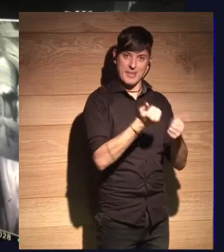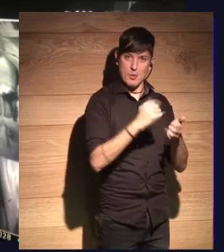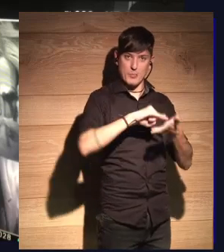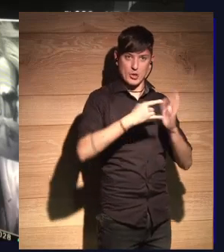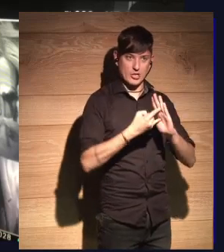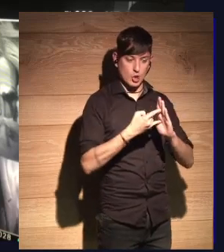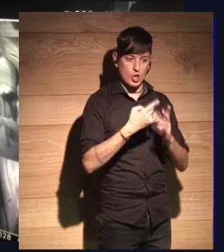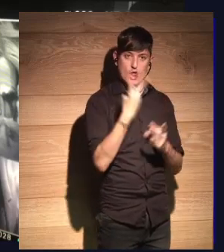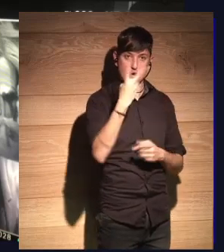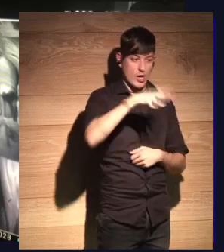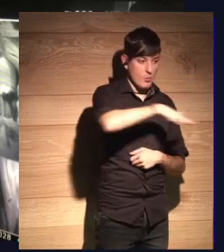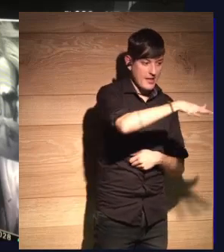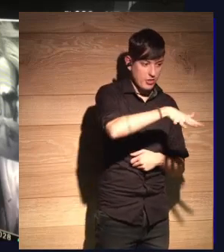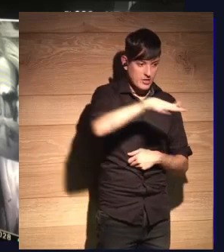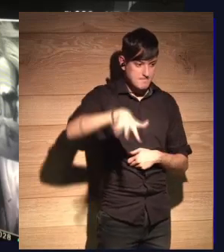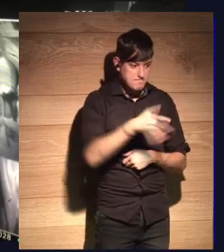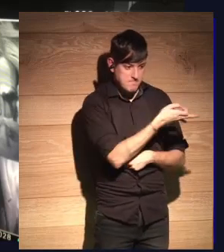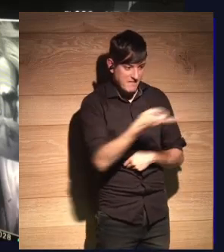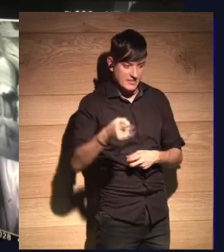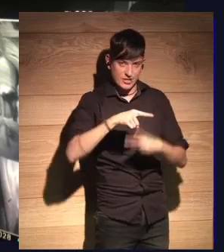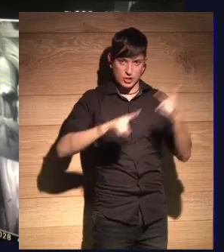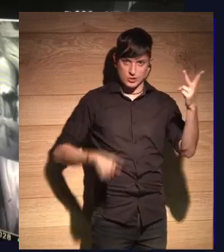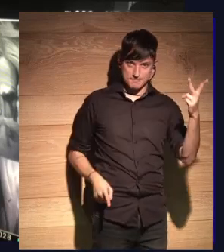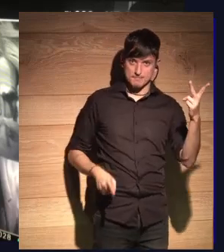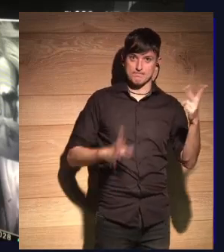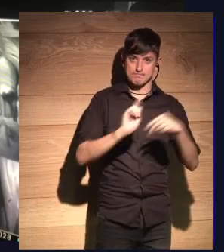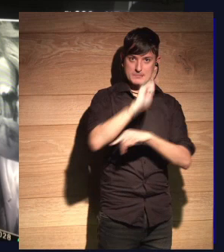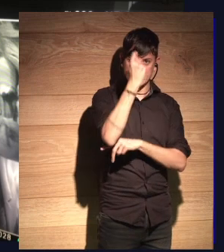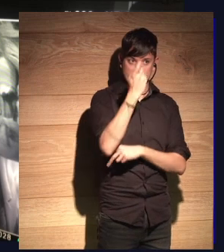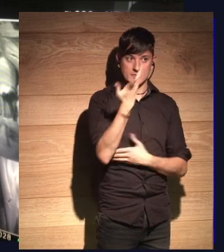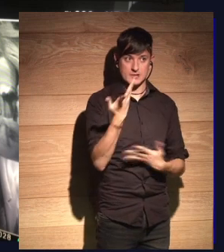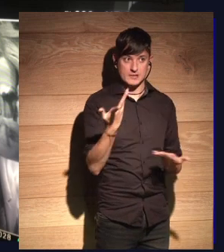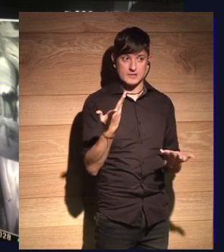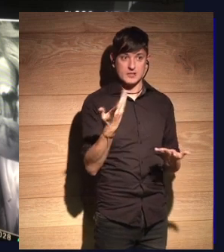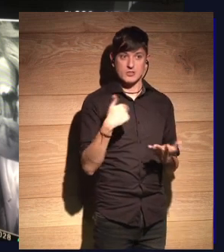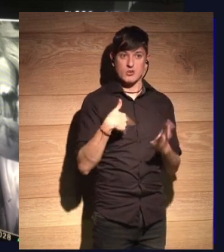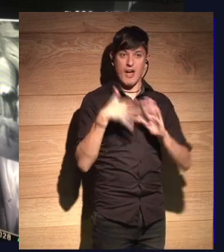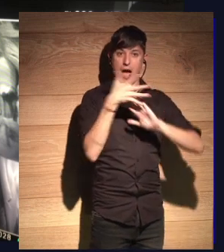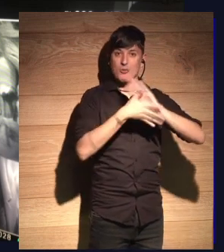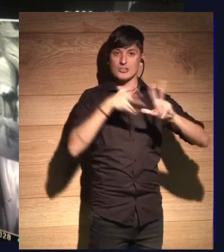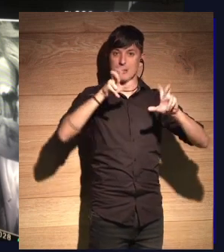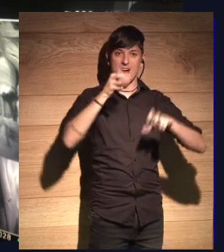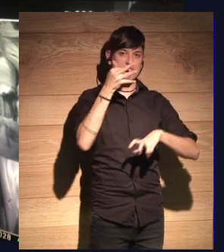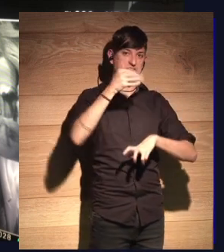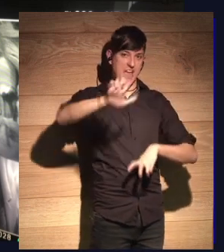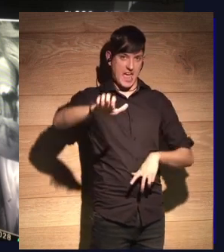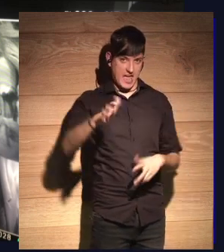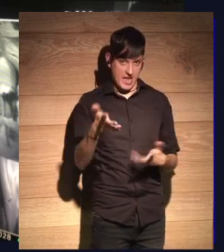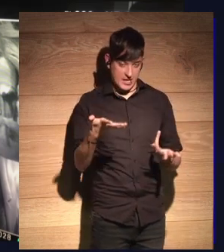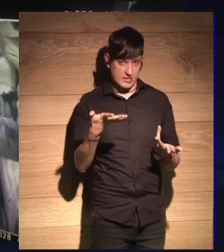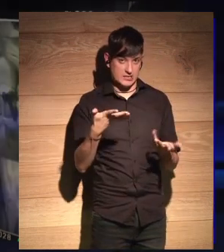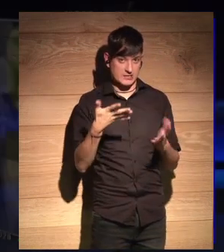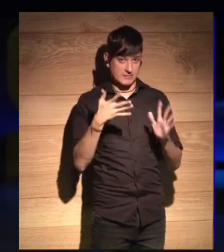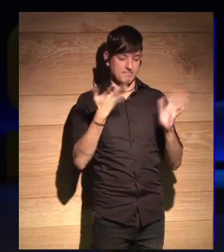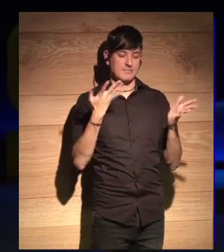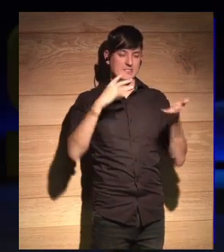encourage, like, this is my point about all of this. There's technology, but there's about faith and having this, like, resolve to continue. There's